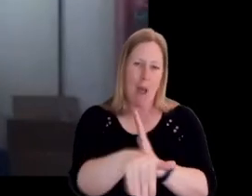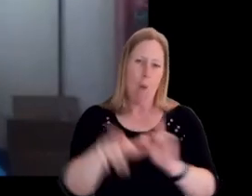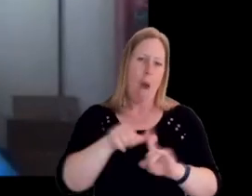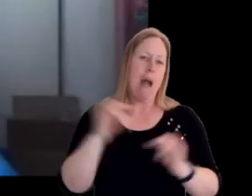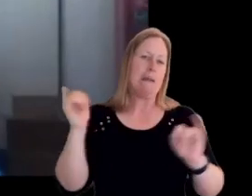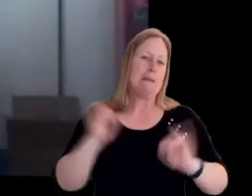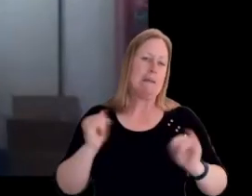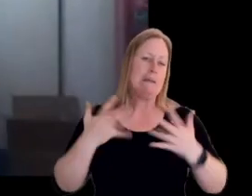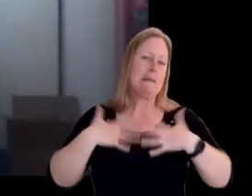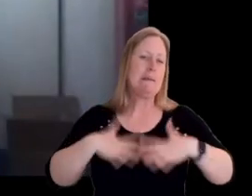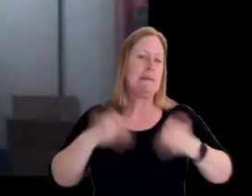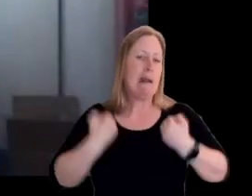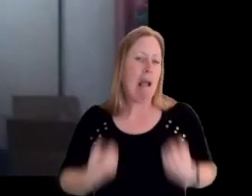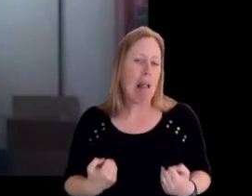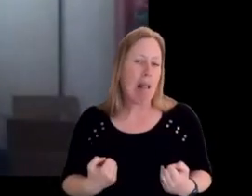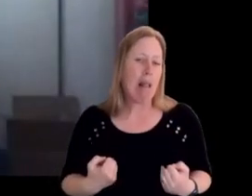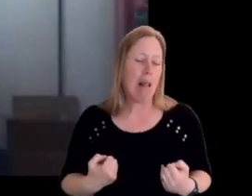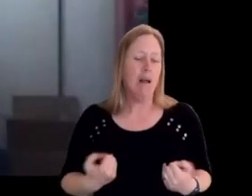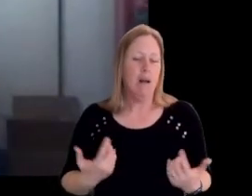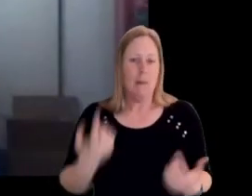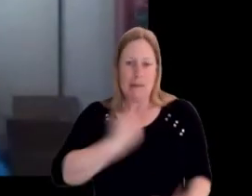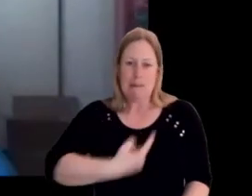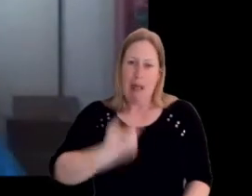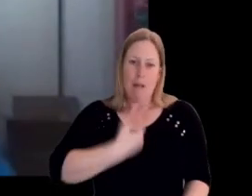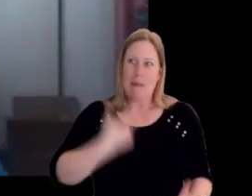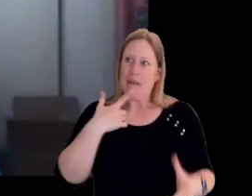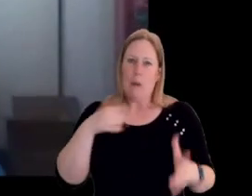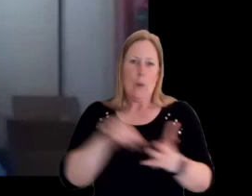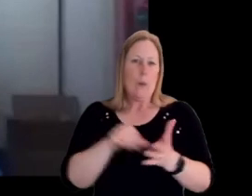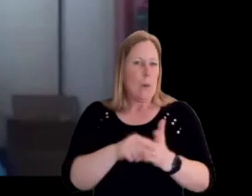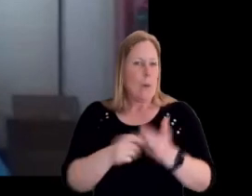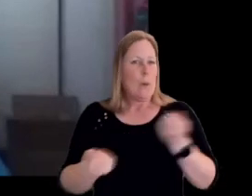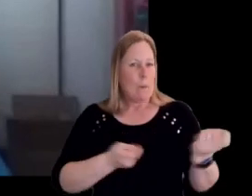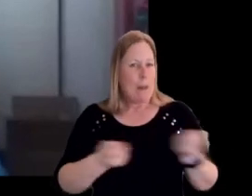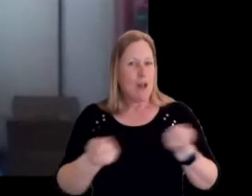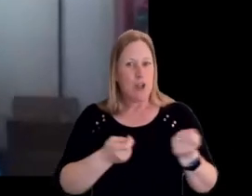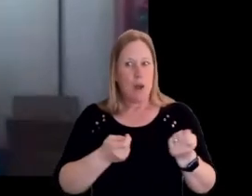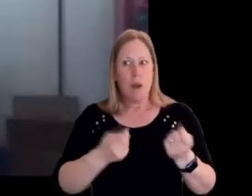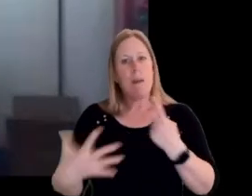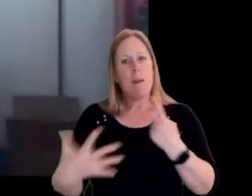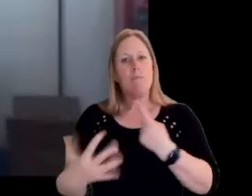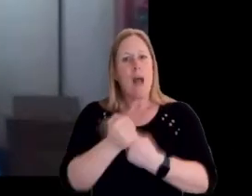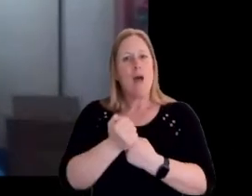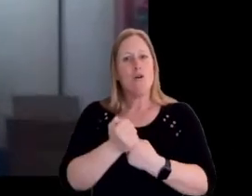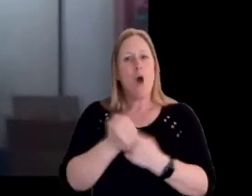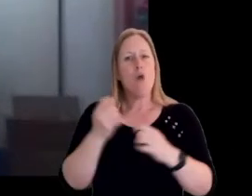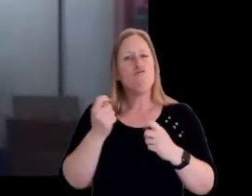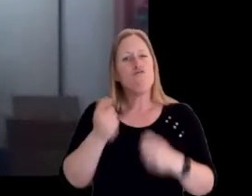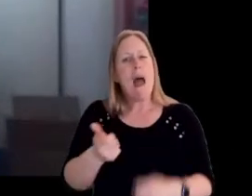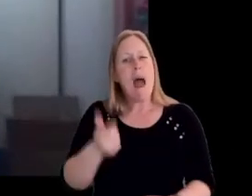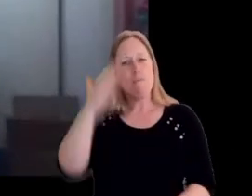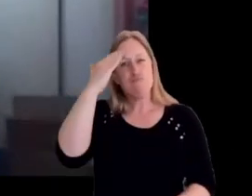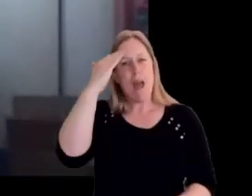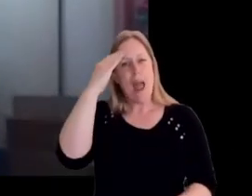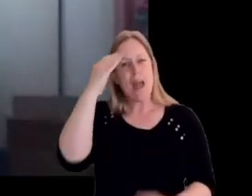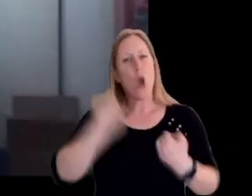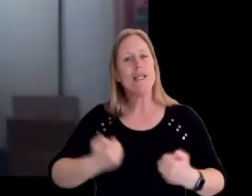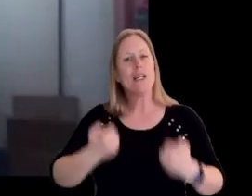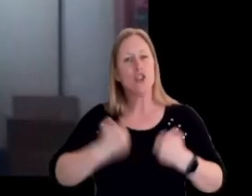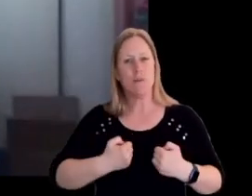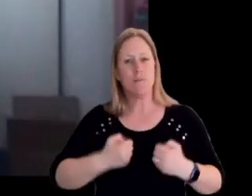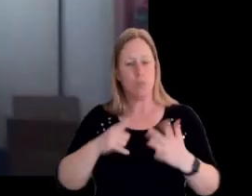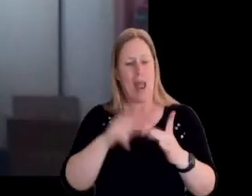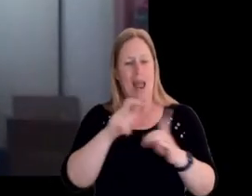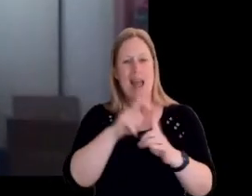a chronically ill body and life in general. It has been difficult to manage. I was diagnosed with a rare brain condition in